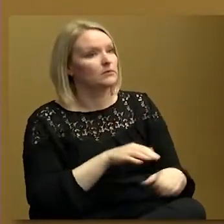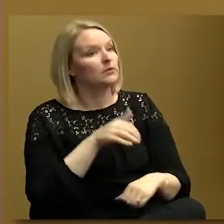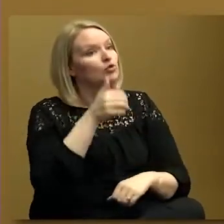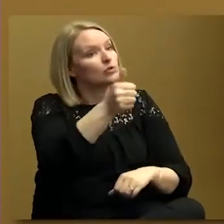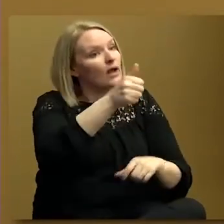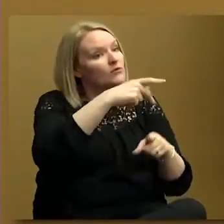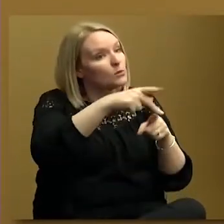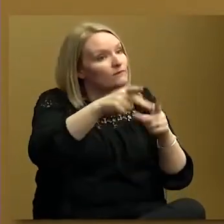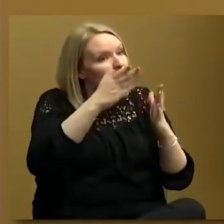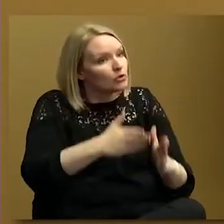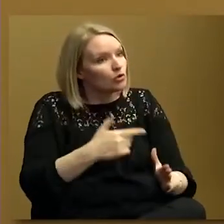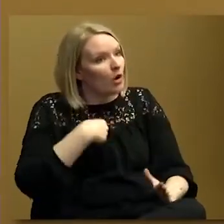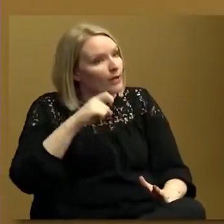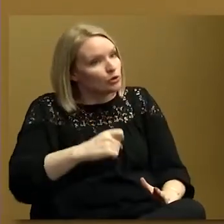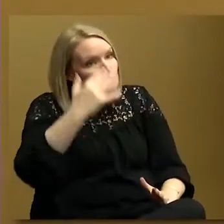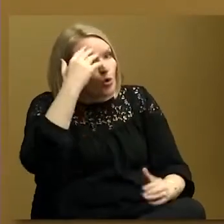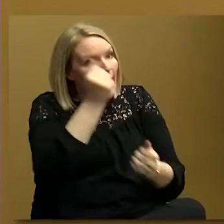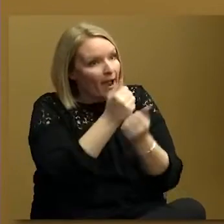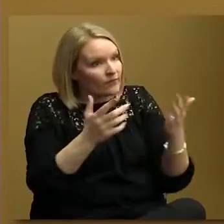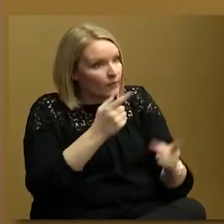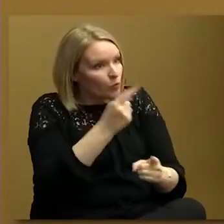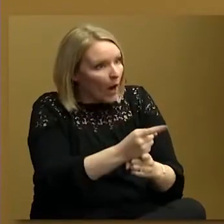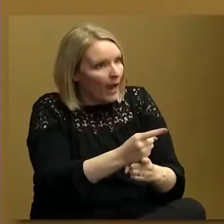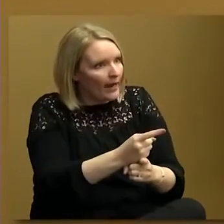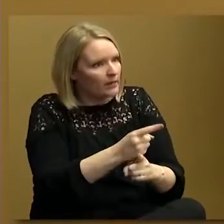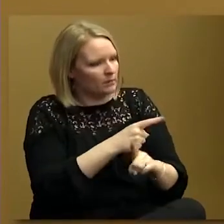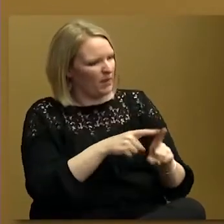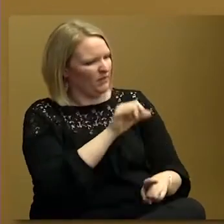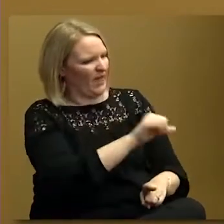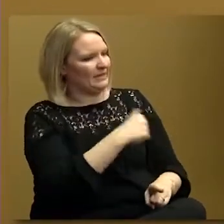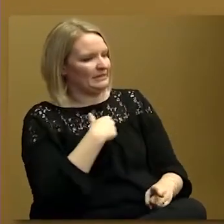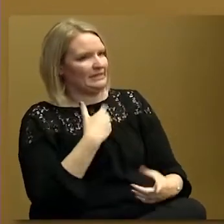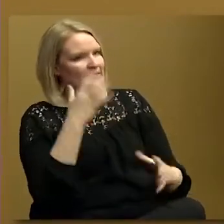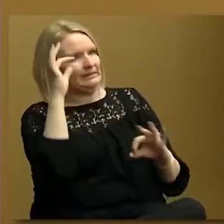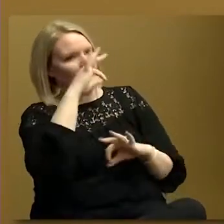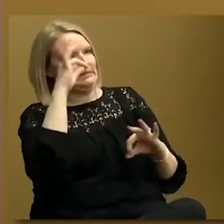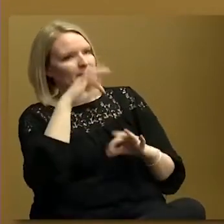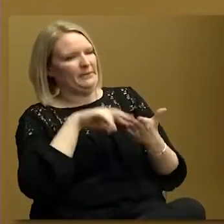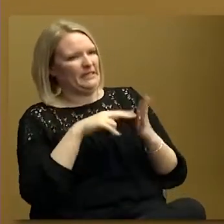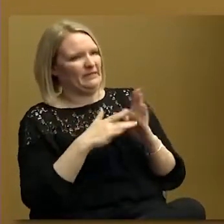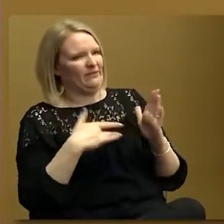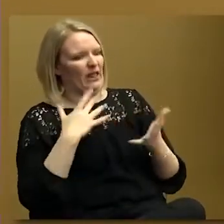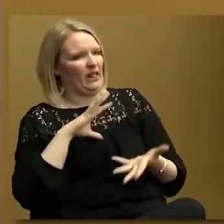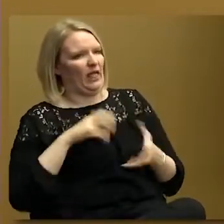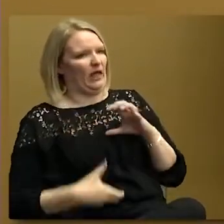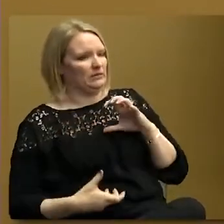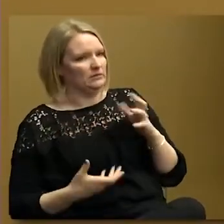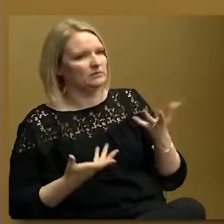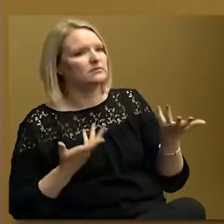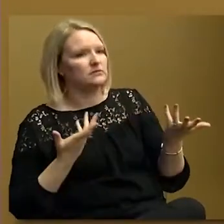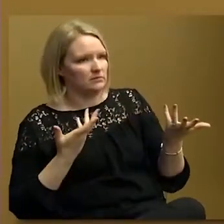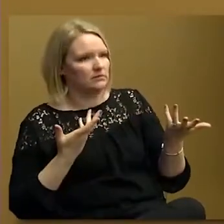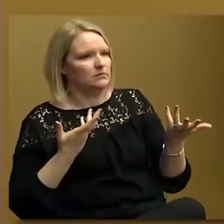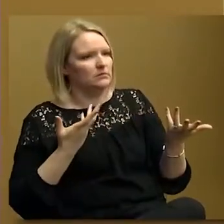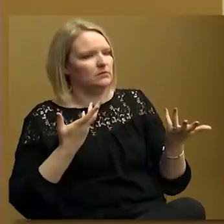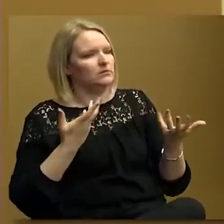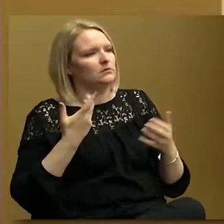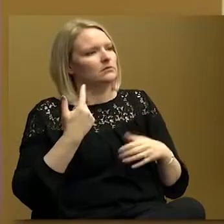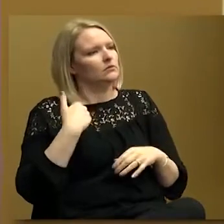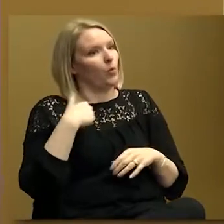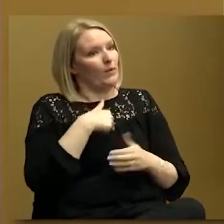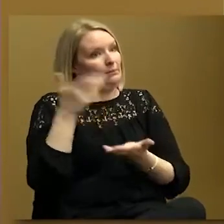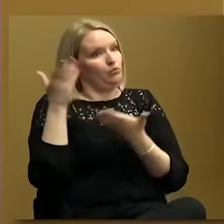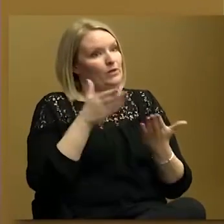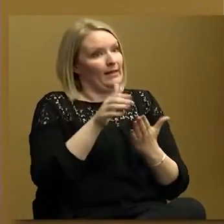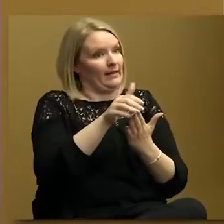you're supposed to know everything, right? Or at least you feel like you're supposed to. So then we come in with our